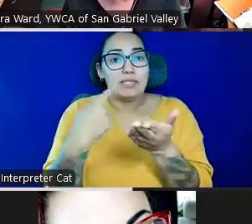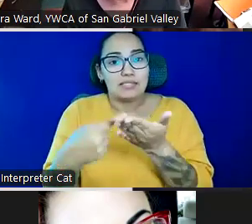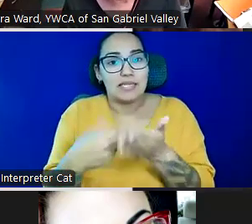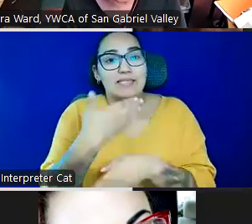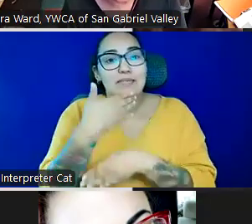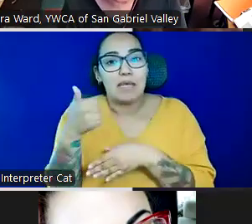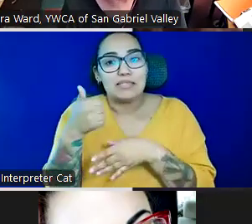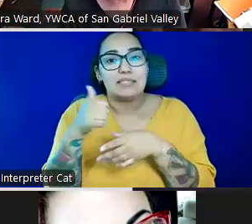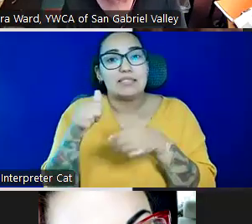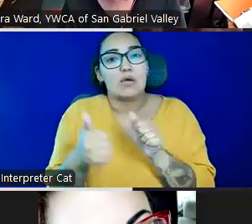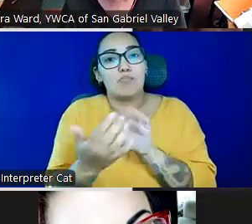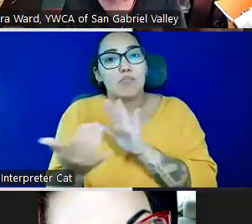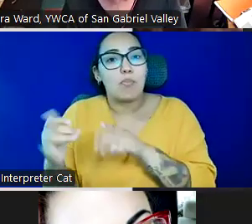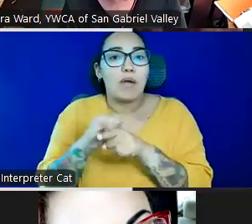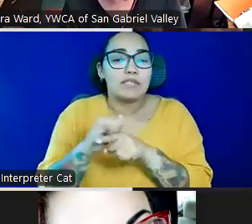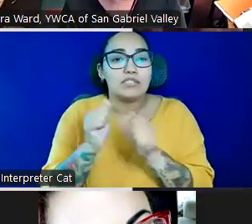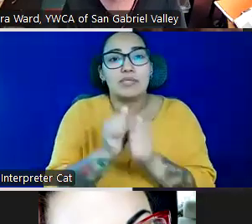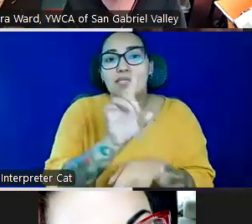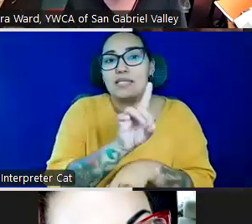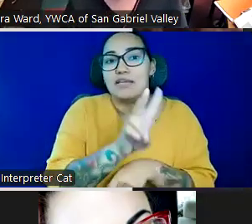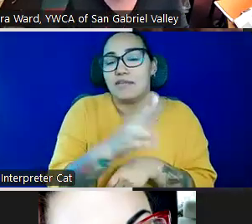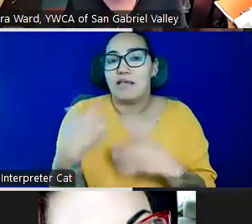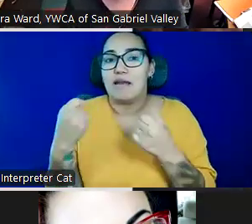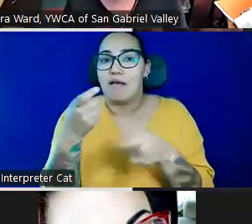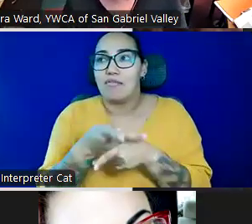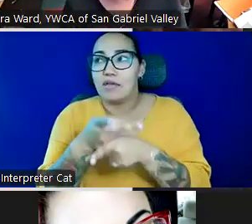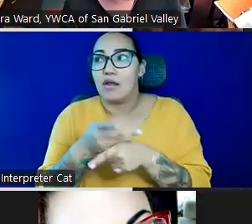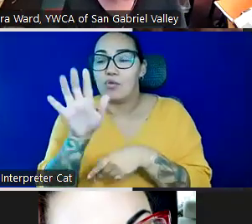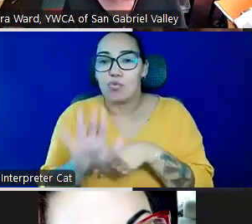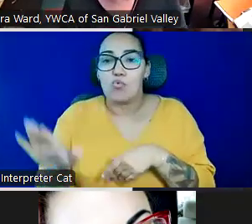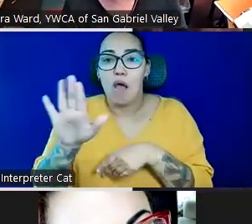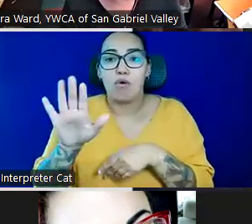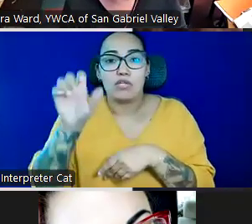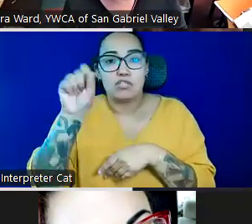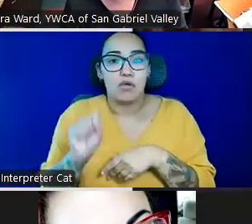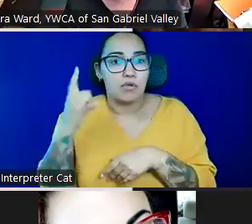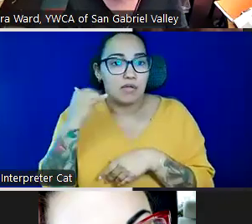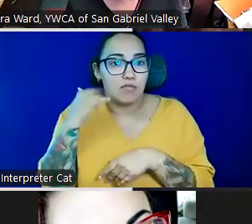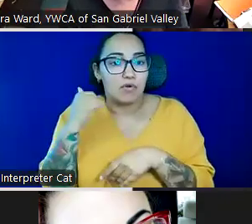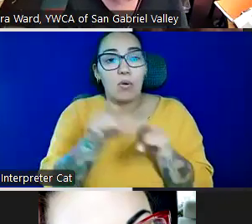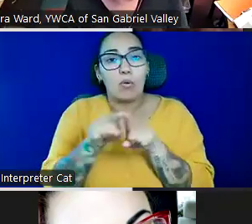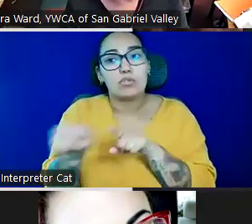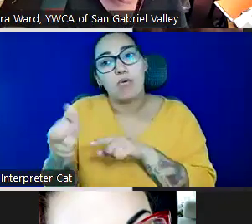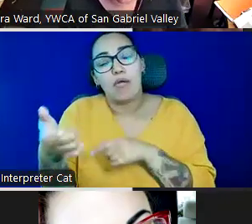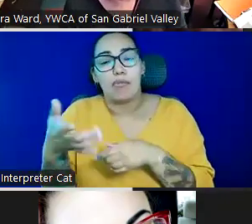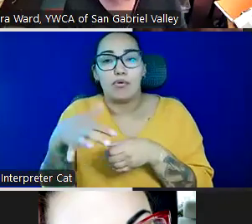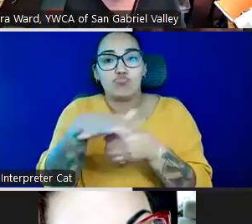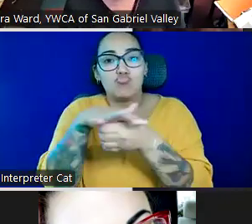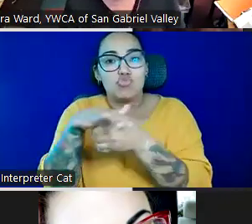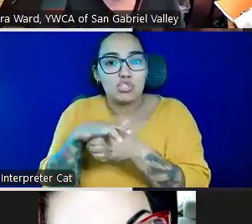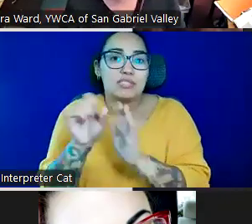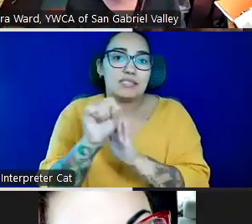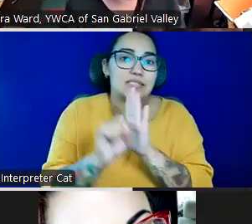around DV and healthcare throughout Southern California, as well as in other regions, the state